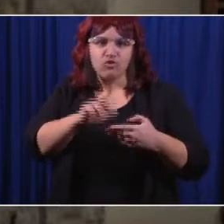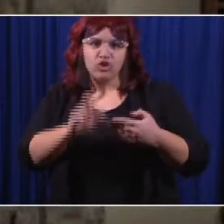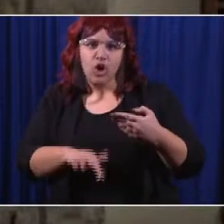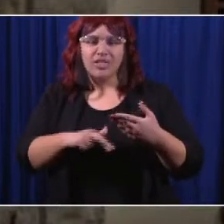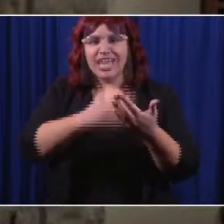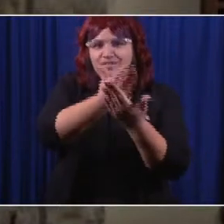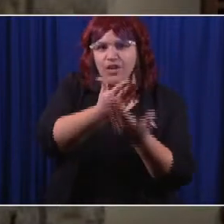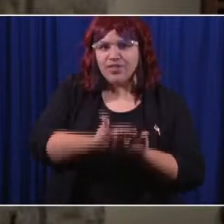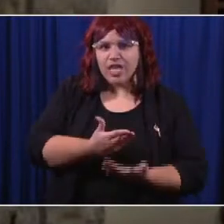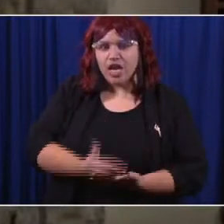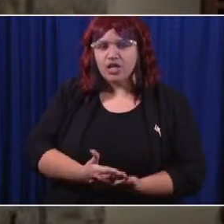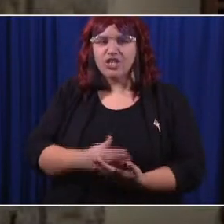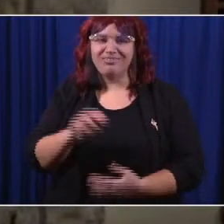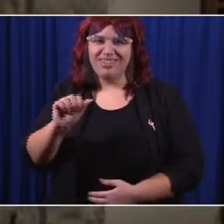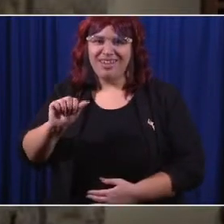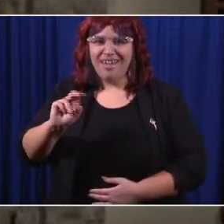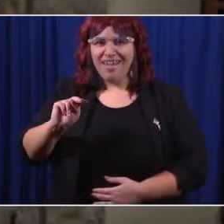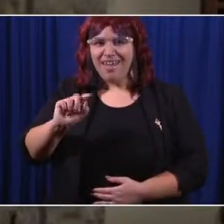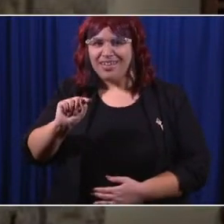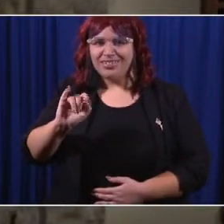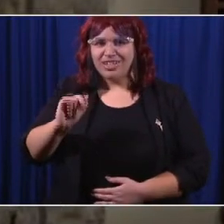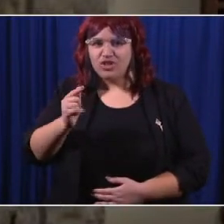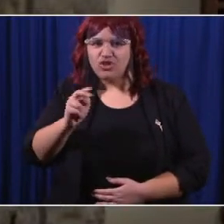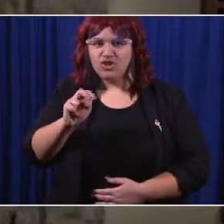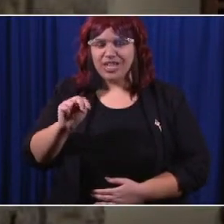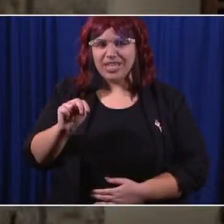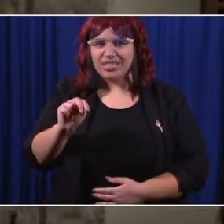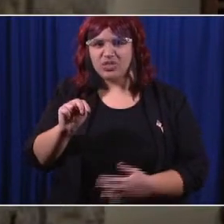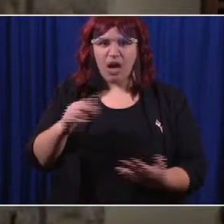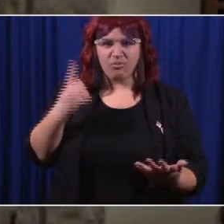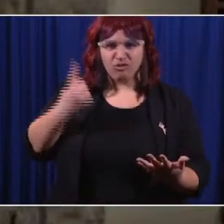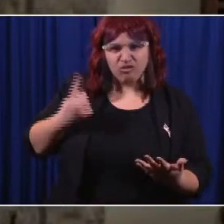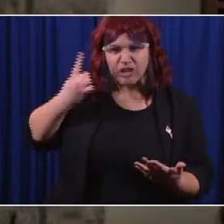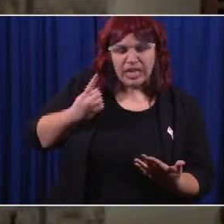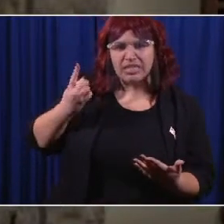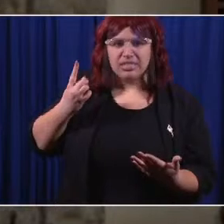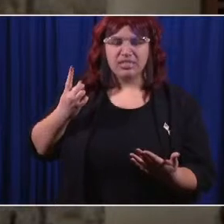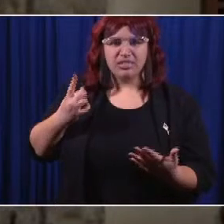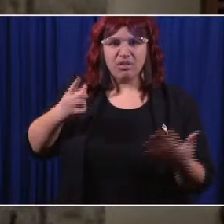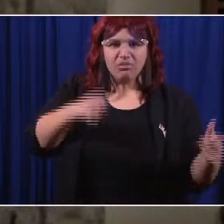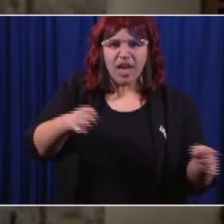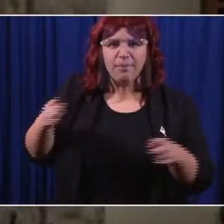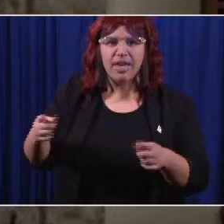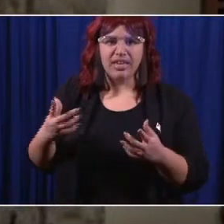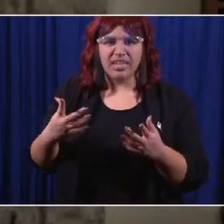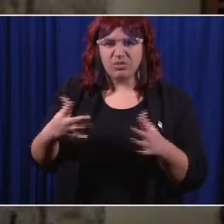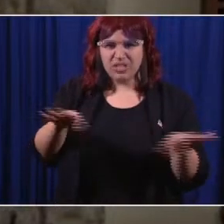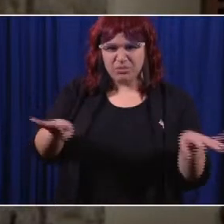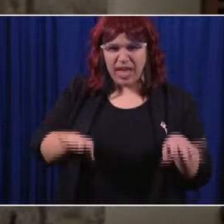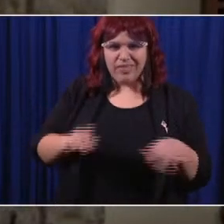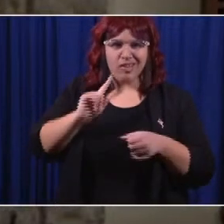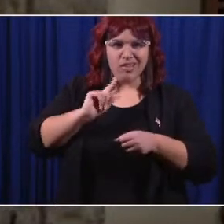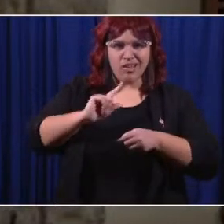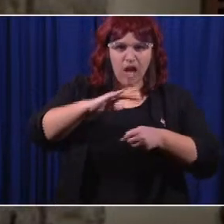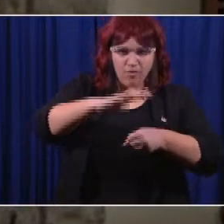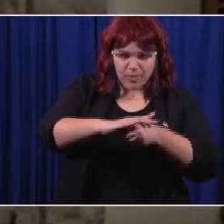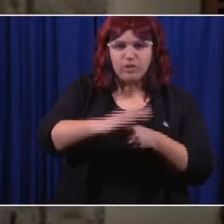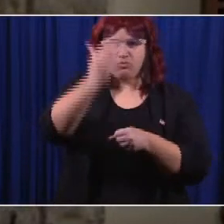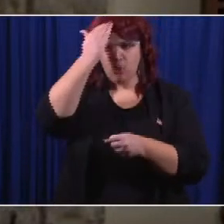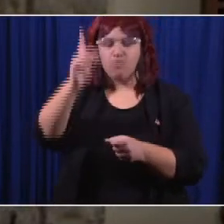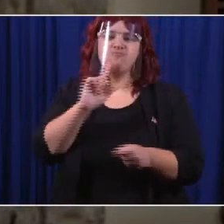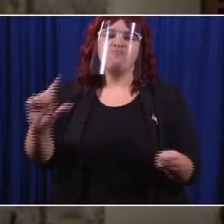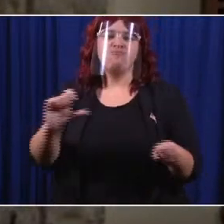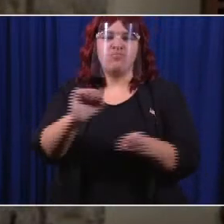calls. So like, what is being asked on these calls? Is there another round of testing? Can you explain what confirmation is? And then my second question